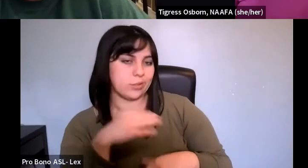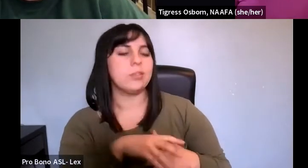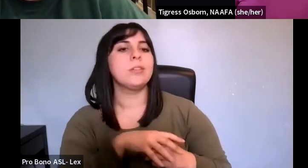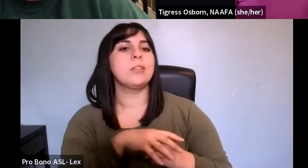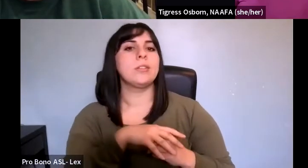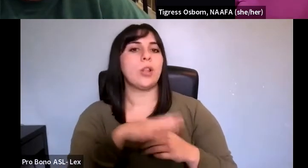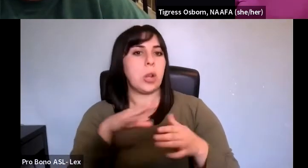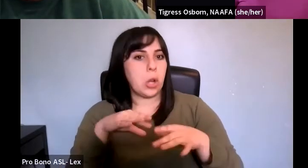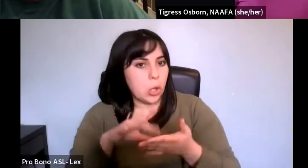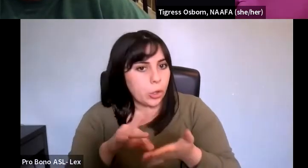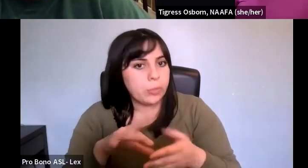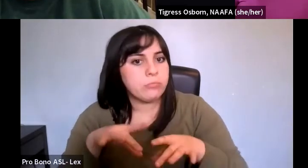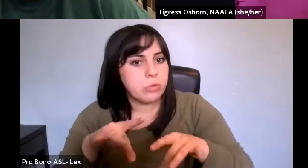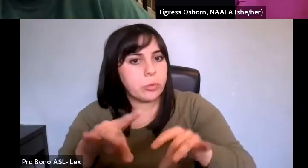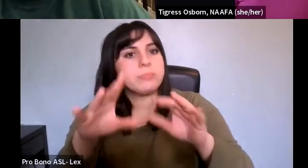been alternating.